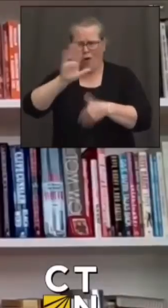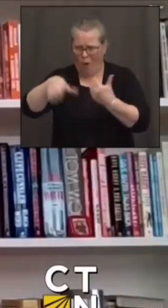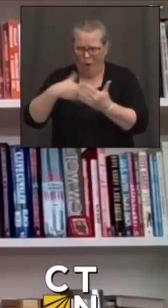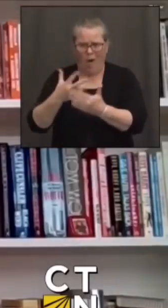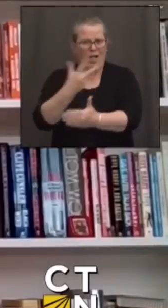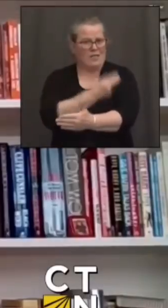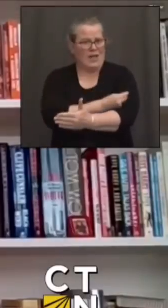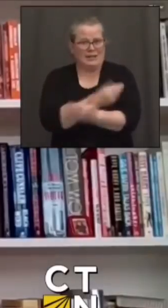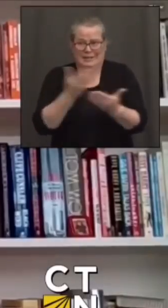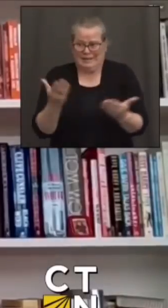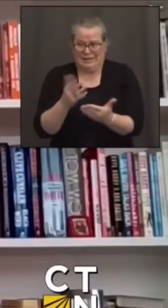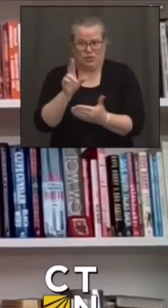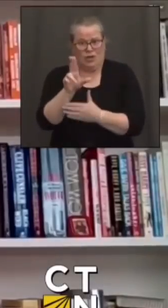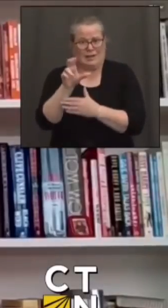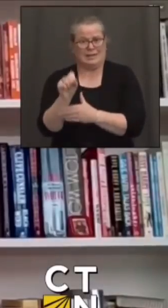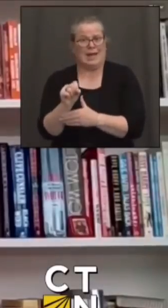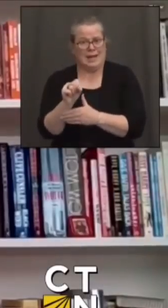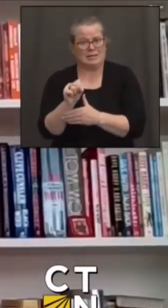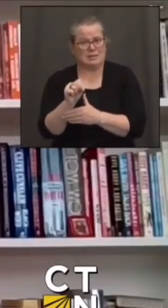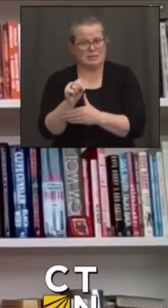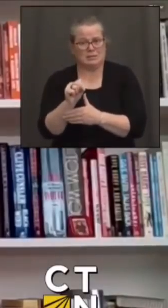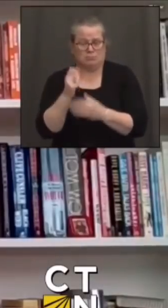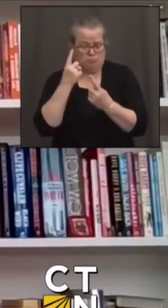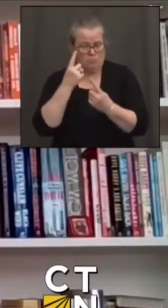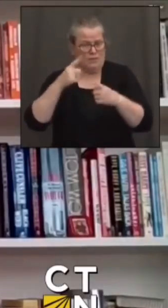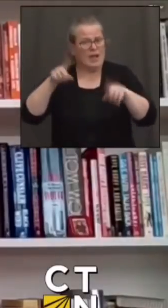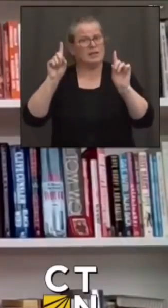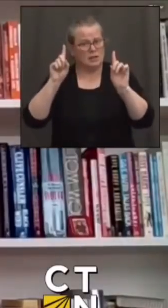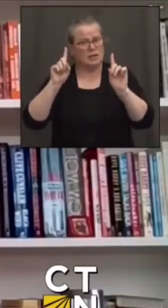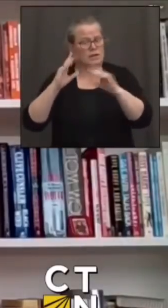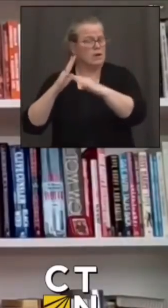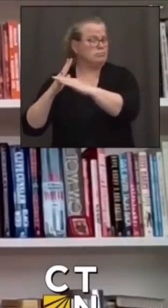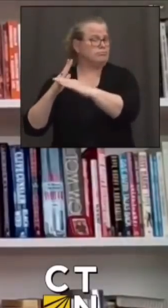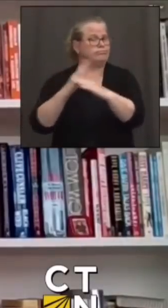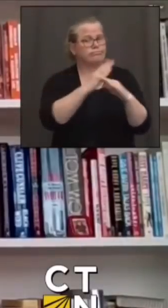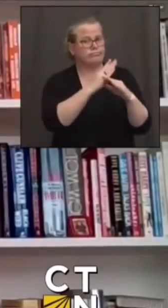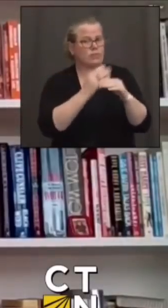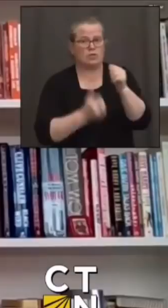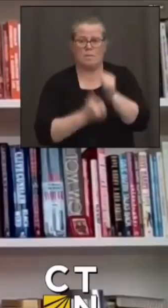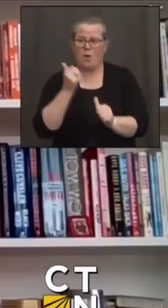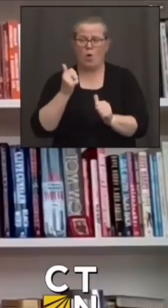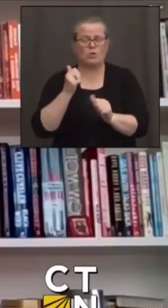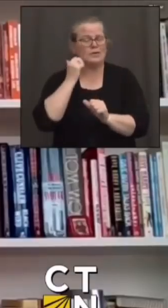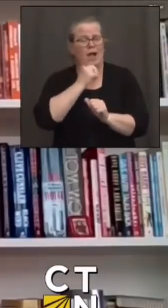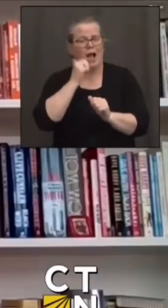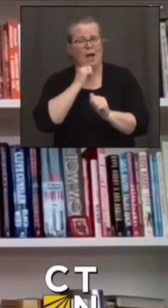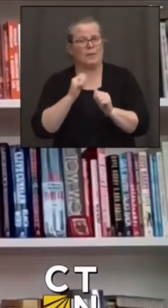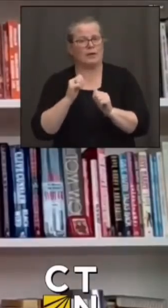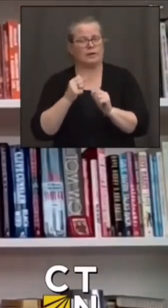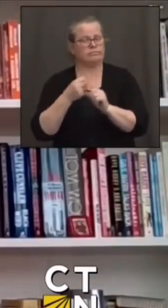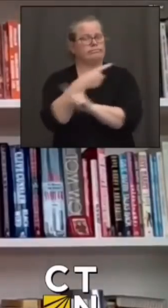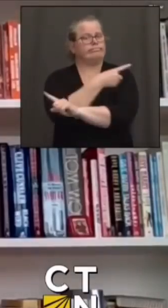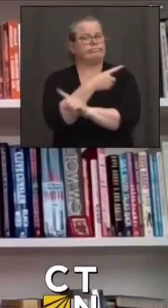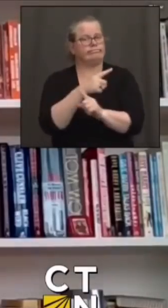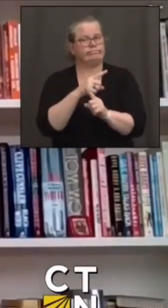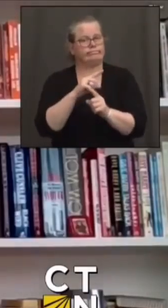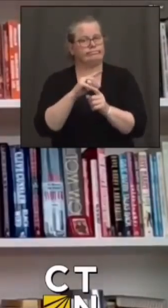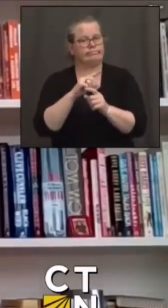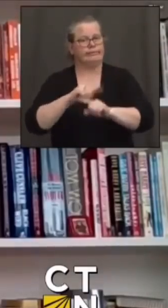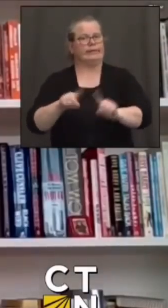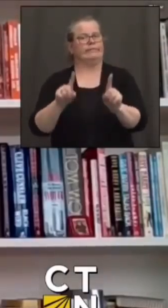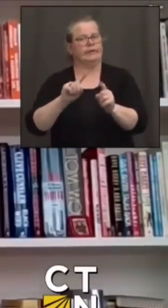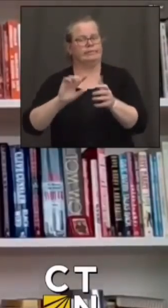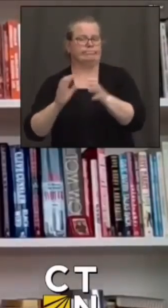United States are effective against the most common variants that we're seeing. So we don't anticipate